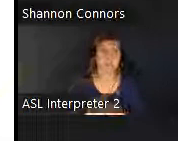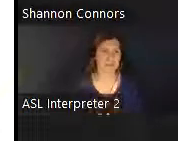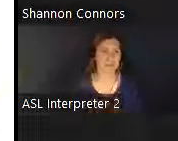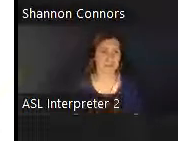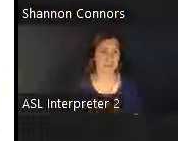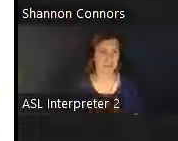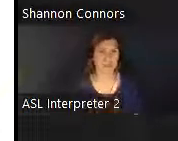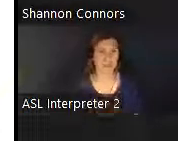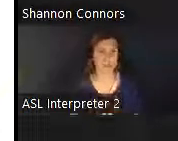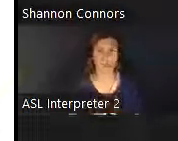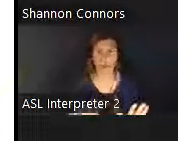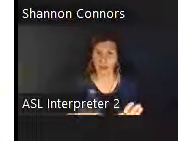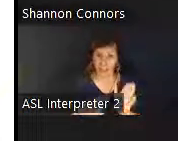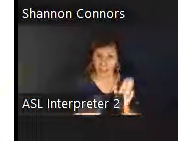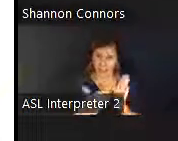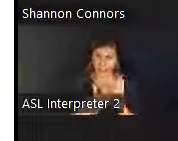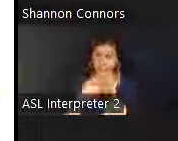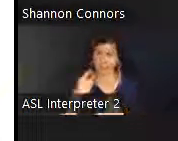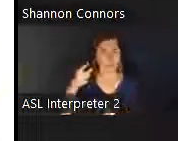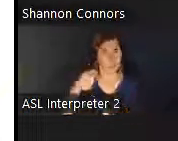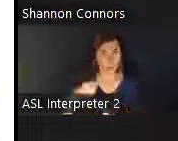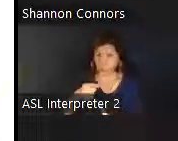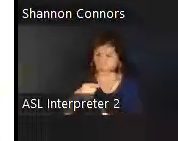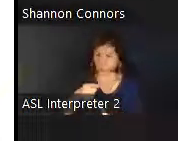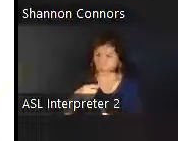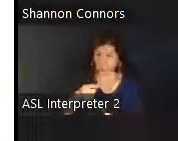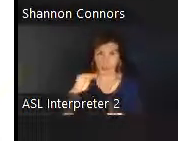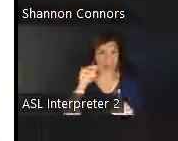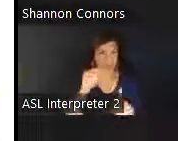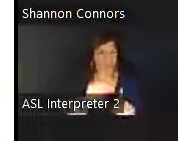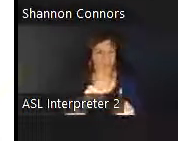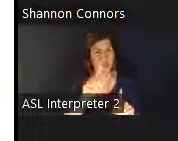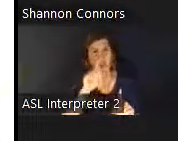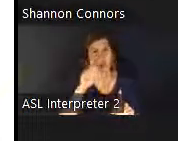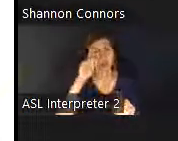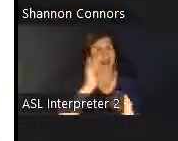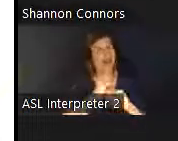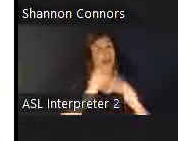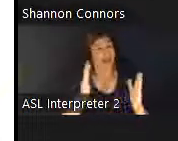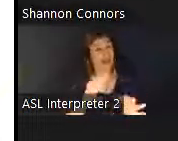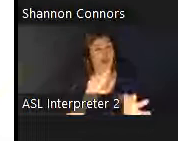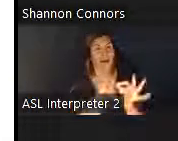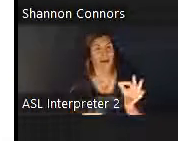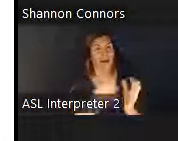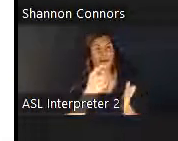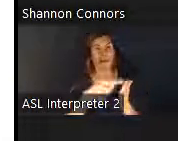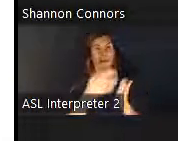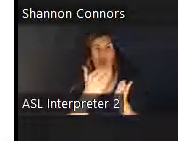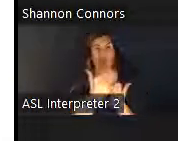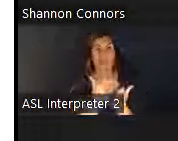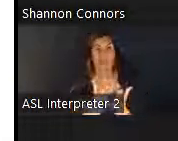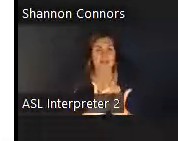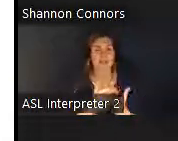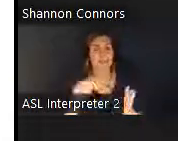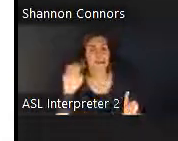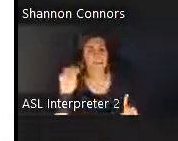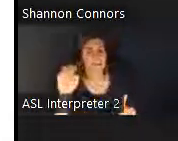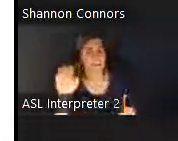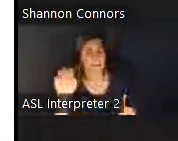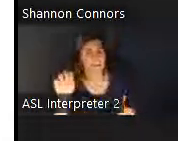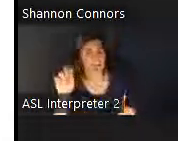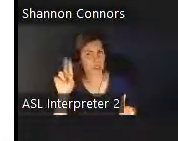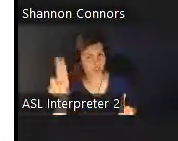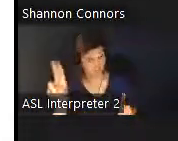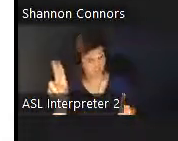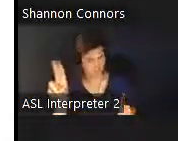And again, I'll say that don't view it as a checklist. It is, we call it a menu because it is supposed to help